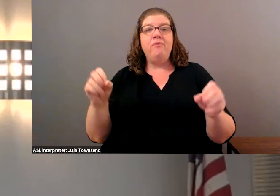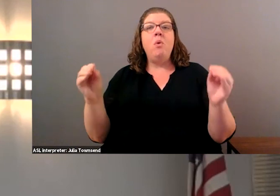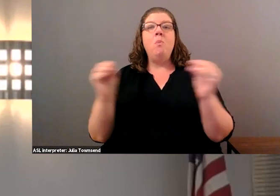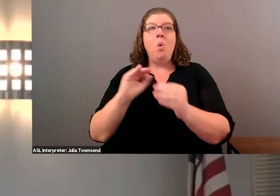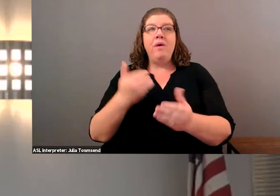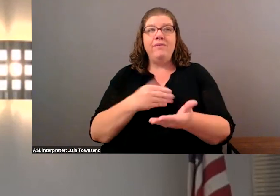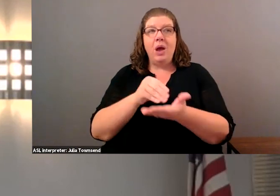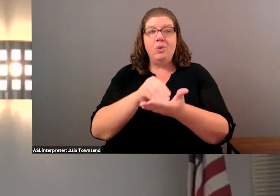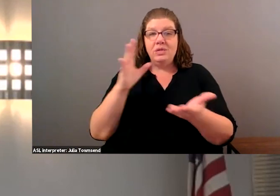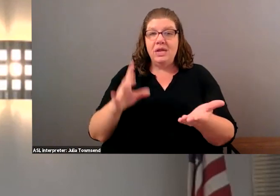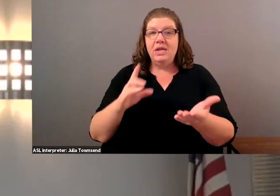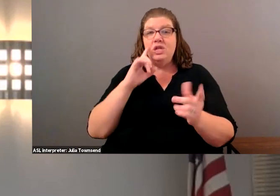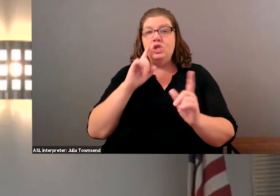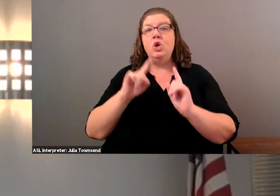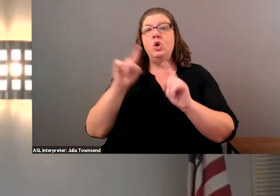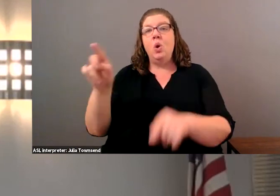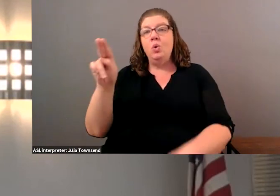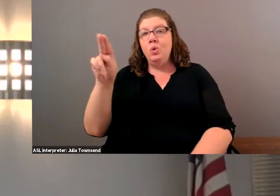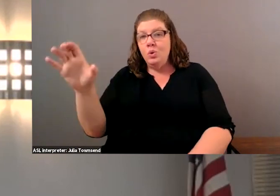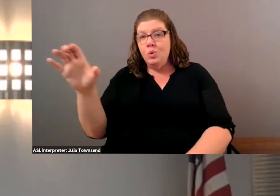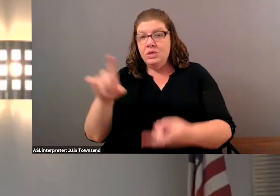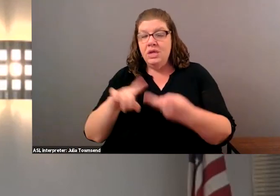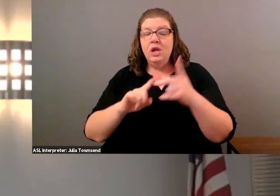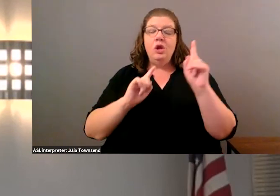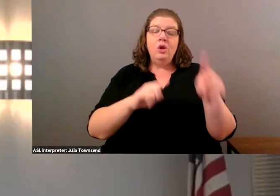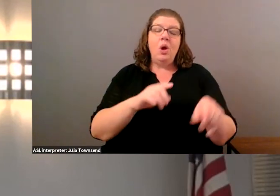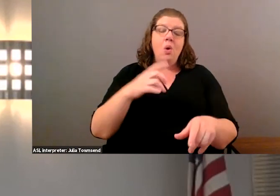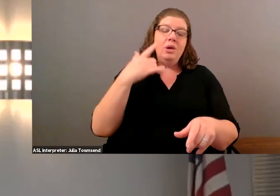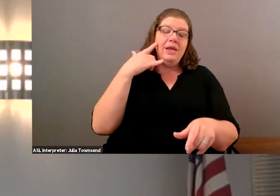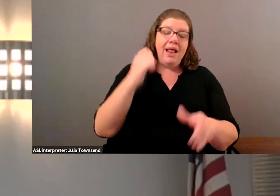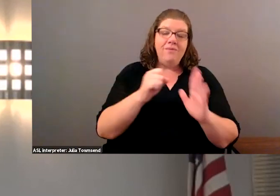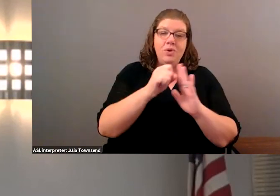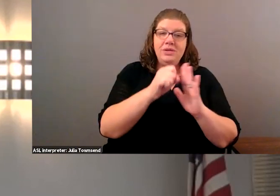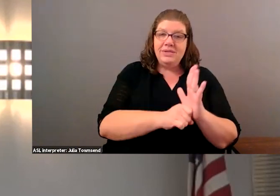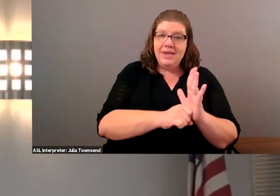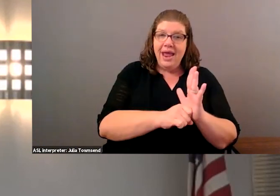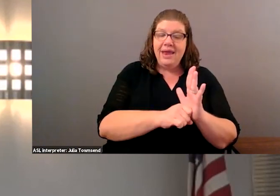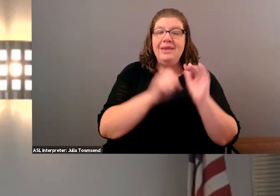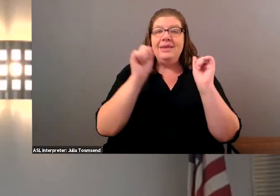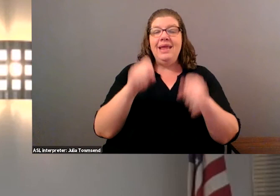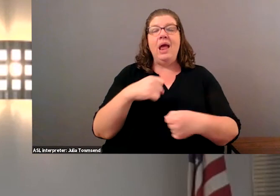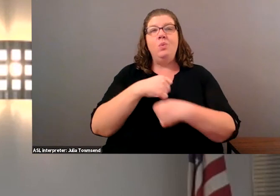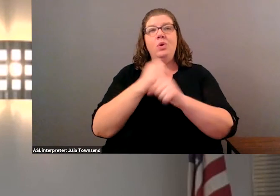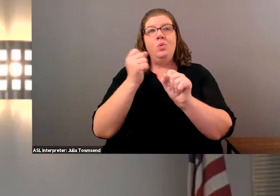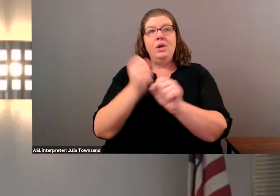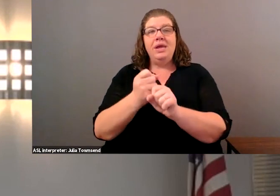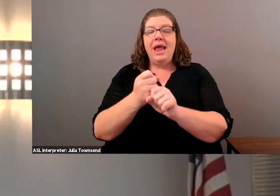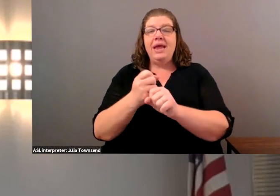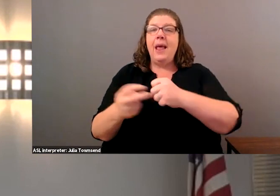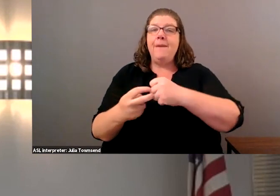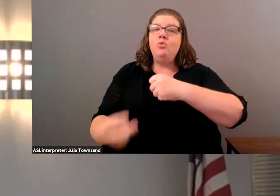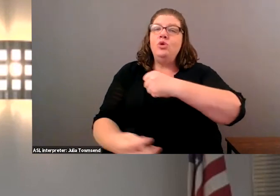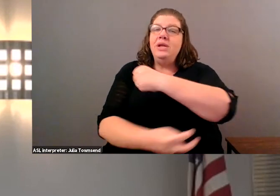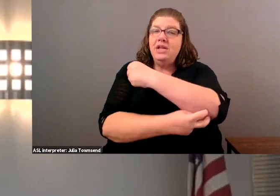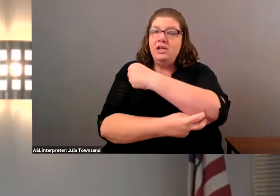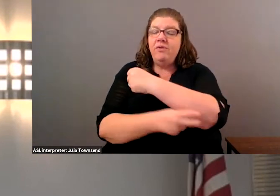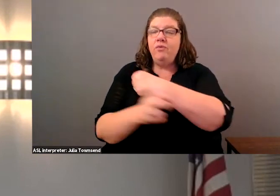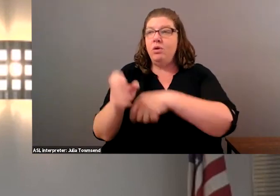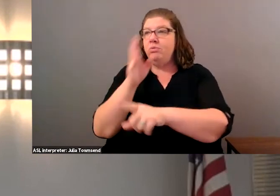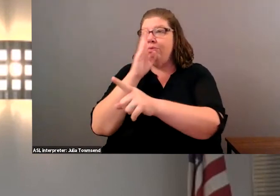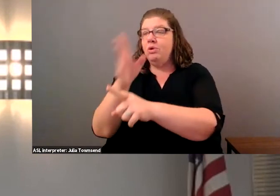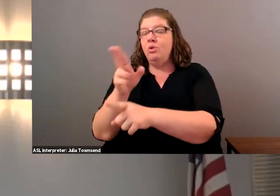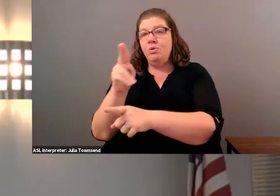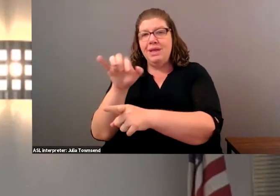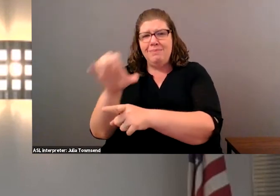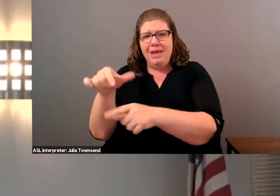get to UC, to get to Cal State. Can we create a bridge for our students to go to UCSB, which is just right